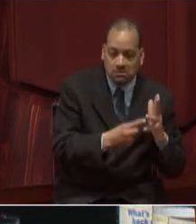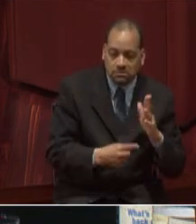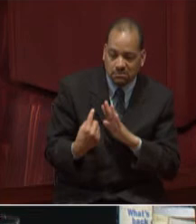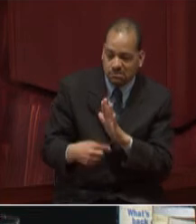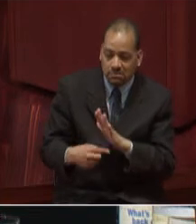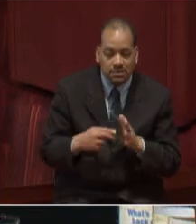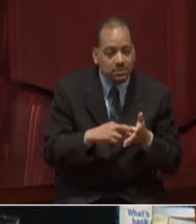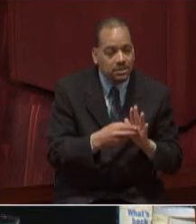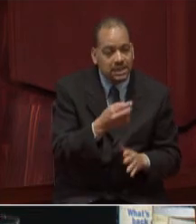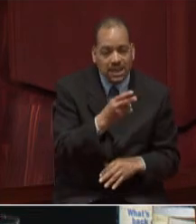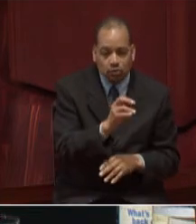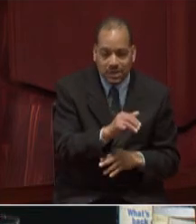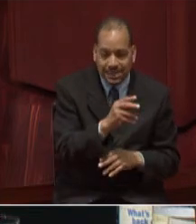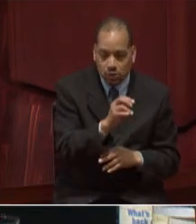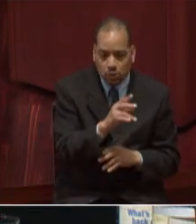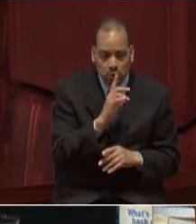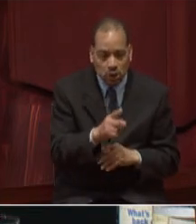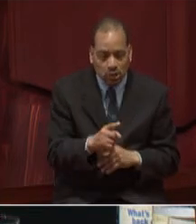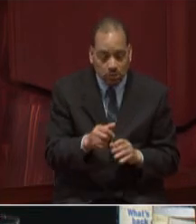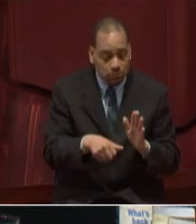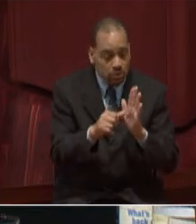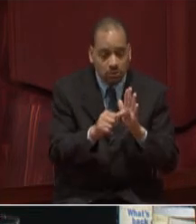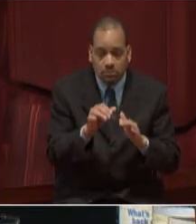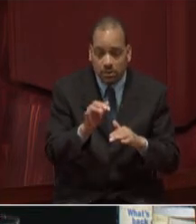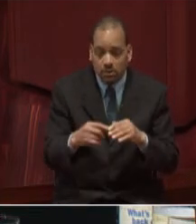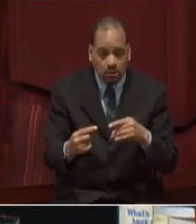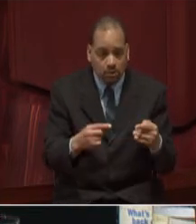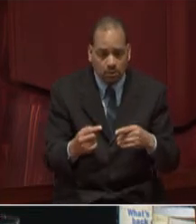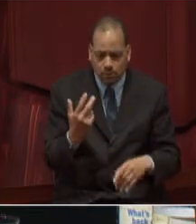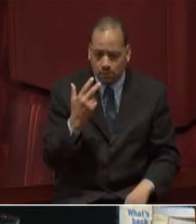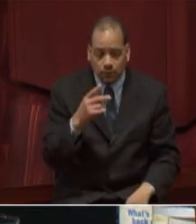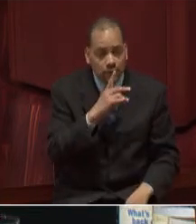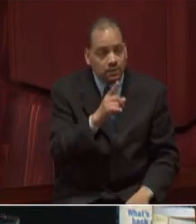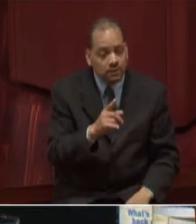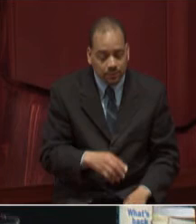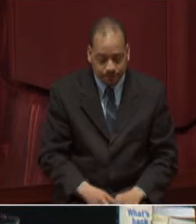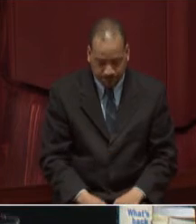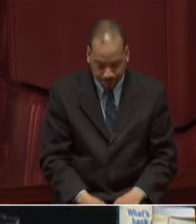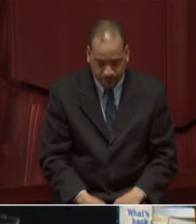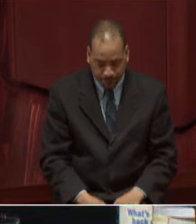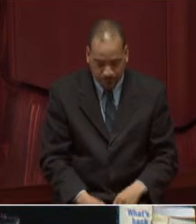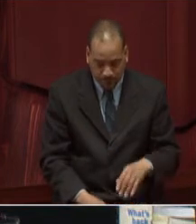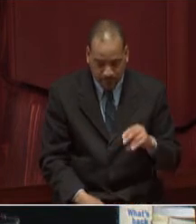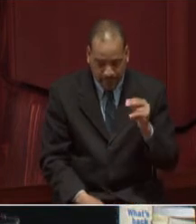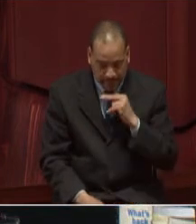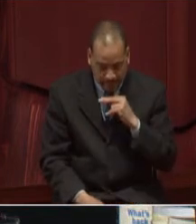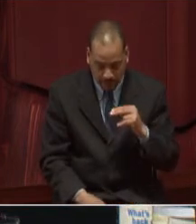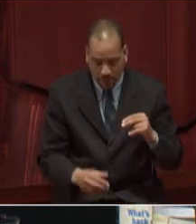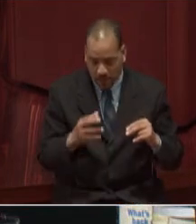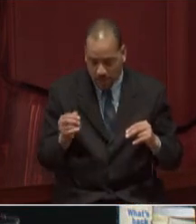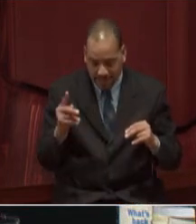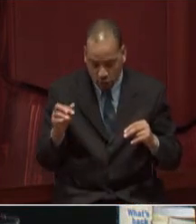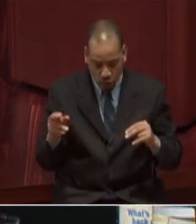argument, even though he disagreed with it, that he made me his special assistant. That just underlined the fact that Nixon and Kissinger both wanted